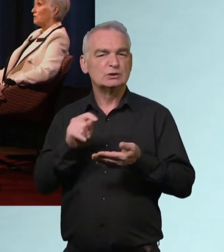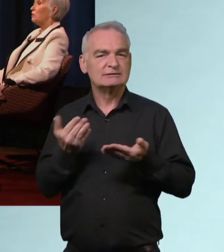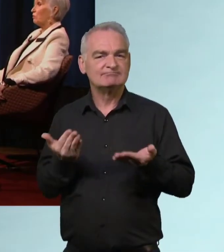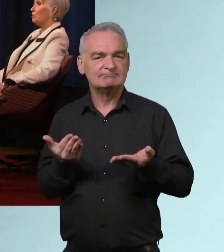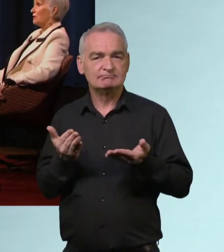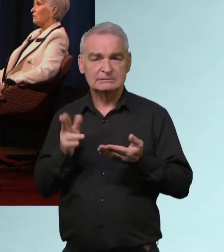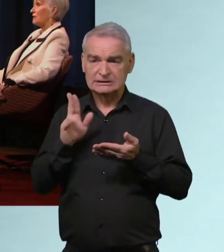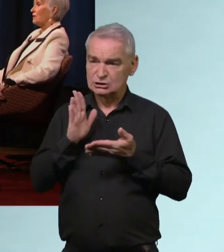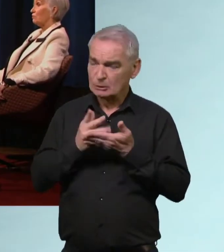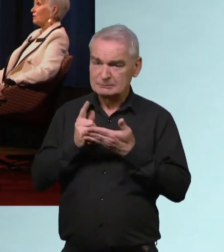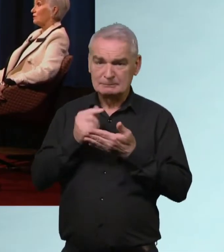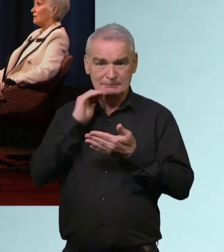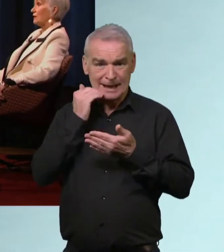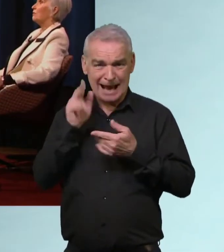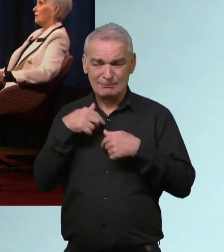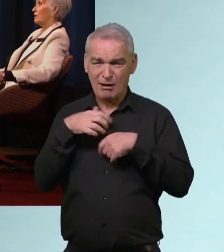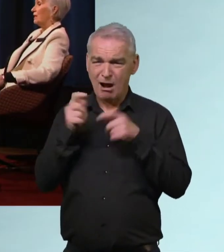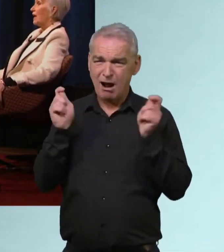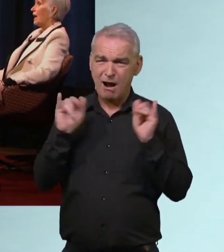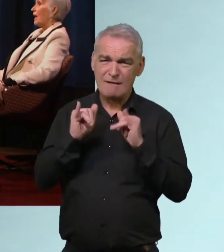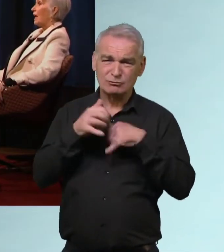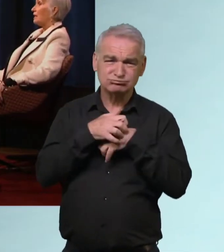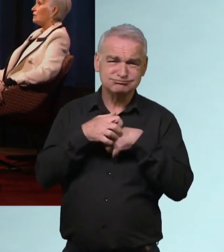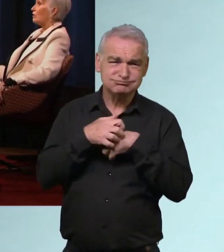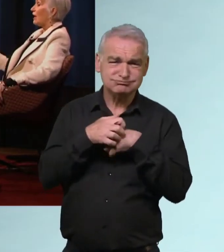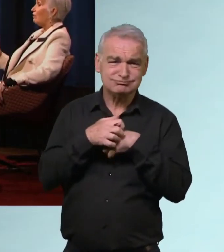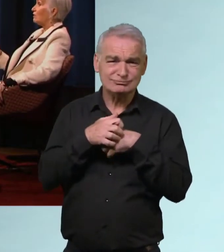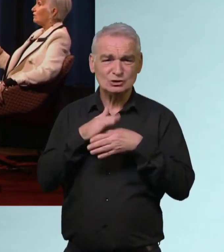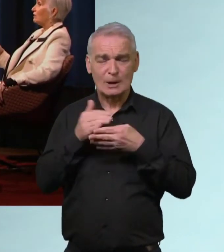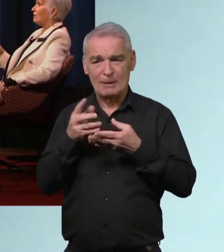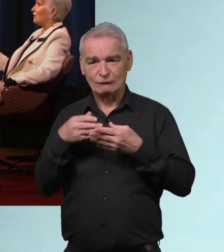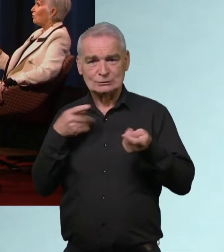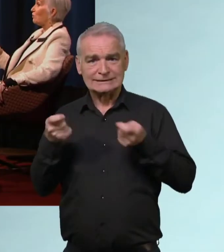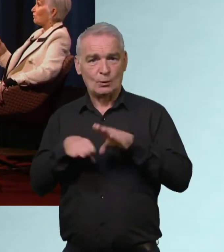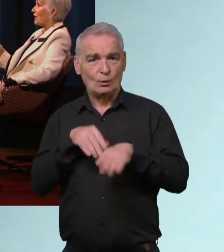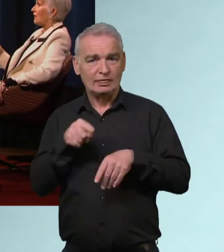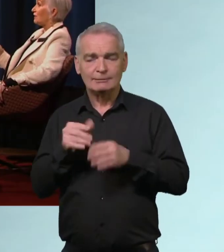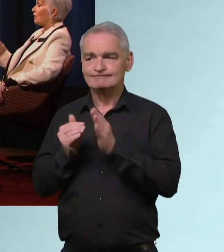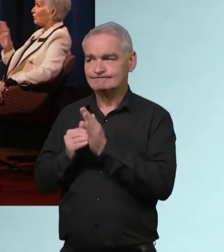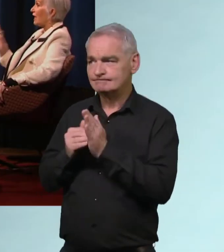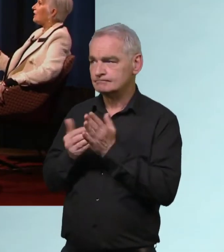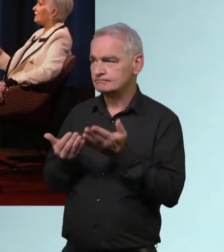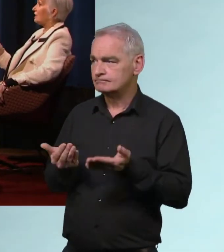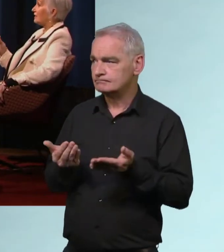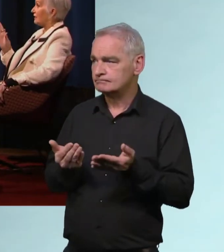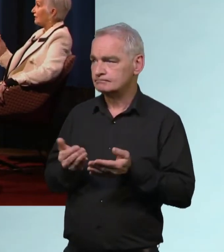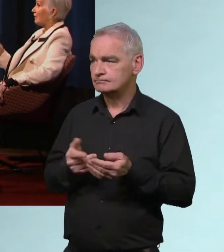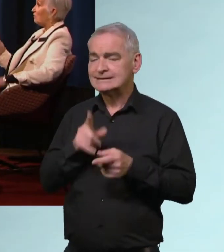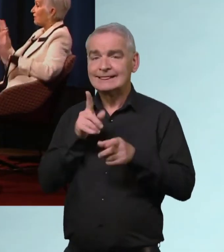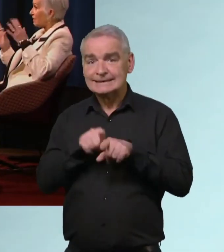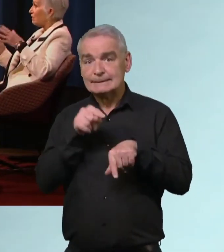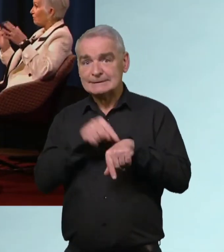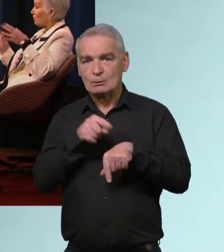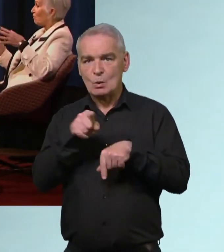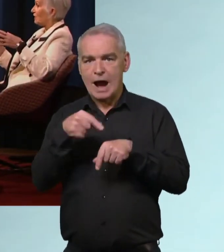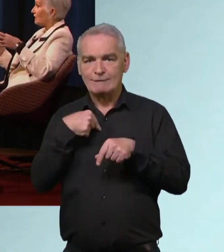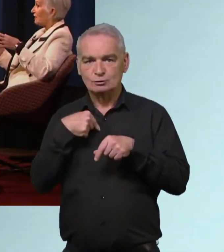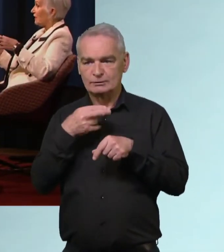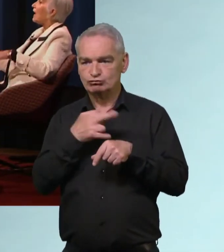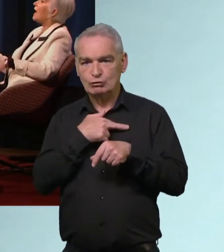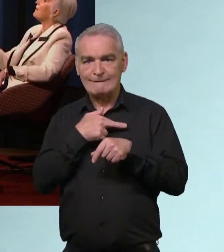it is pretty brutal, some of the stuff we're dealing with. Yeah. And so you have to know that you can be there,